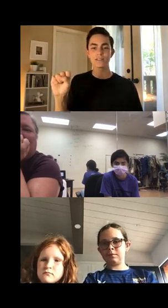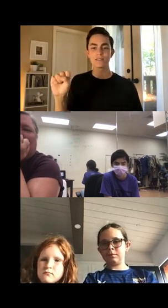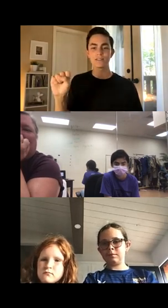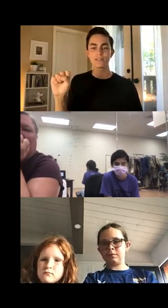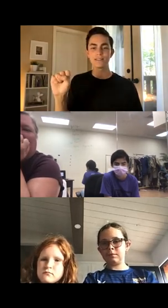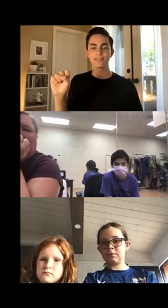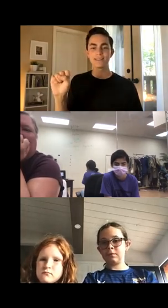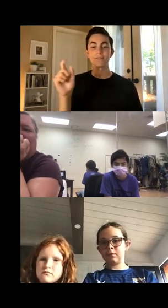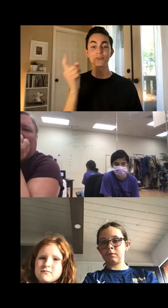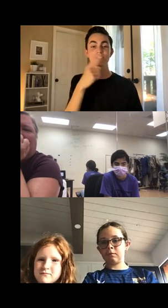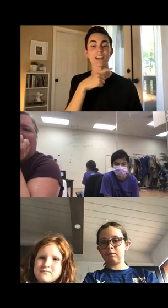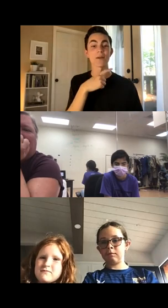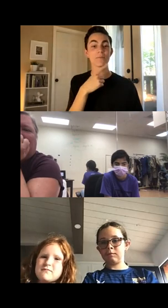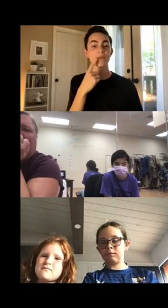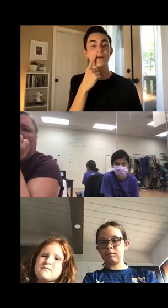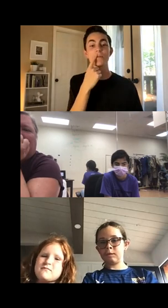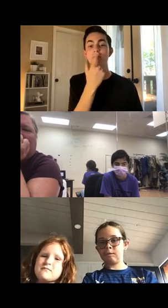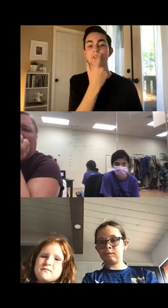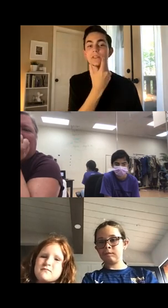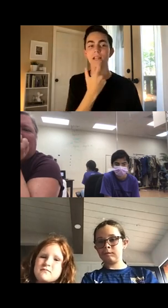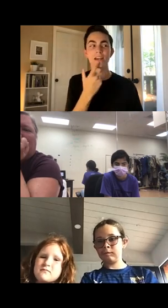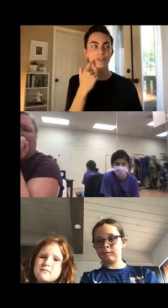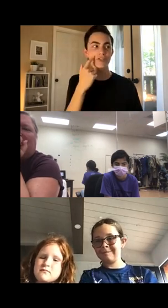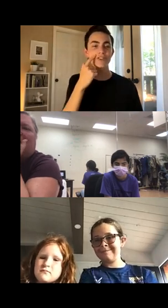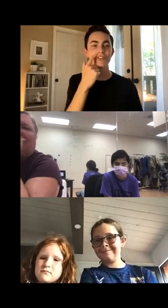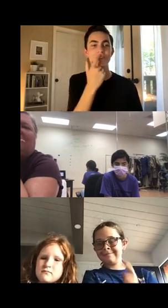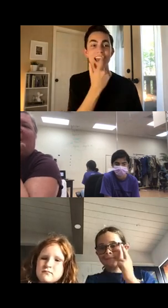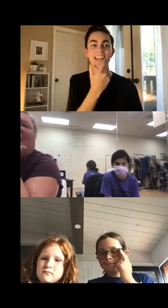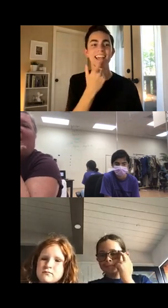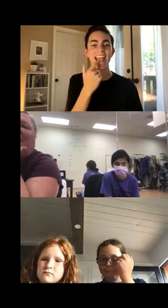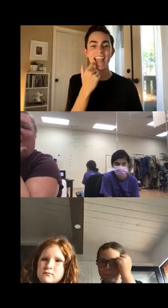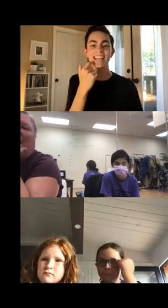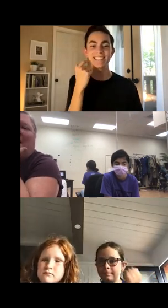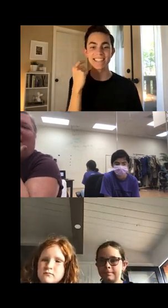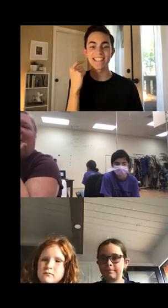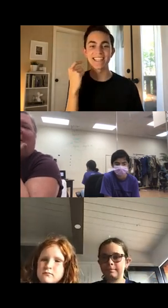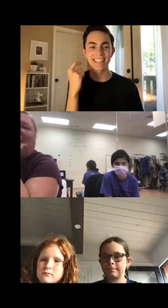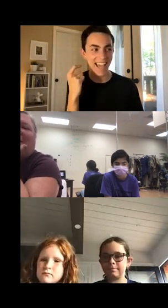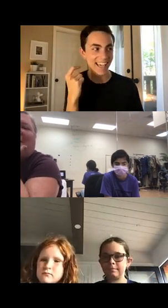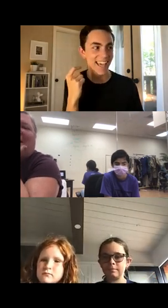Lewis. The first time I mouthed the letters